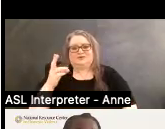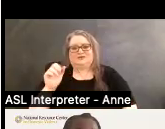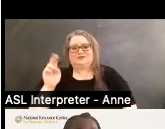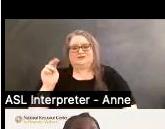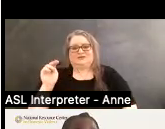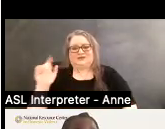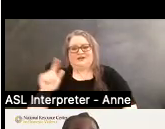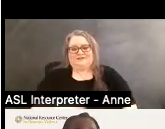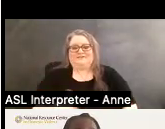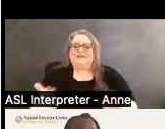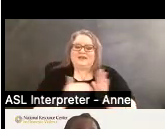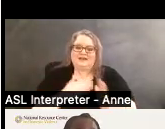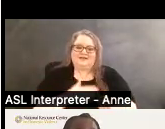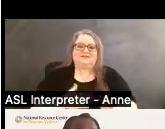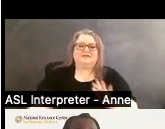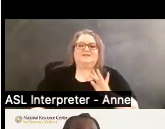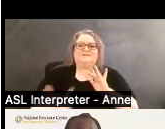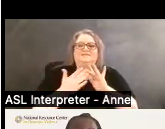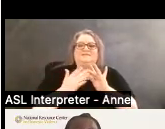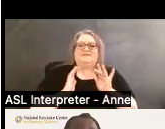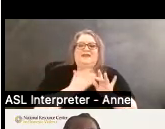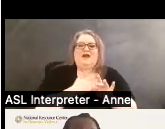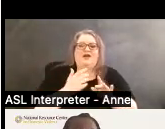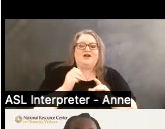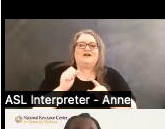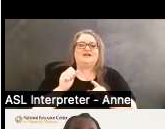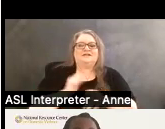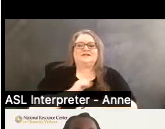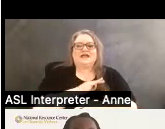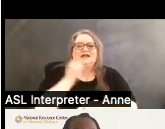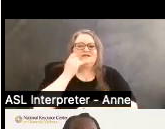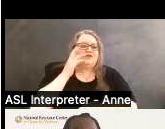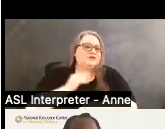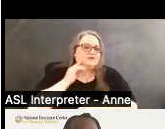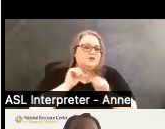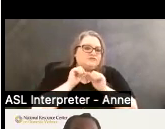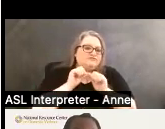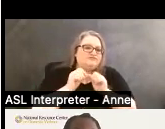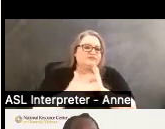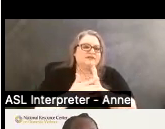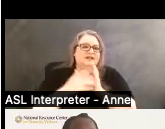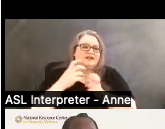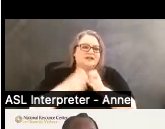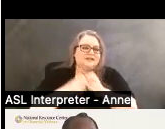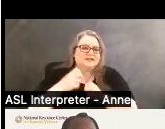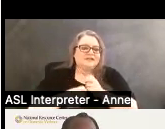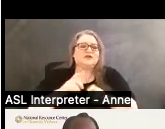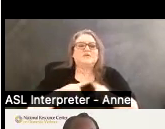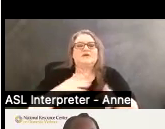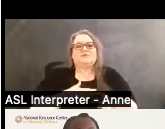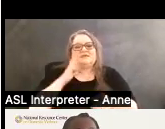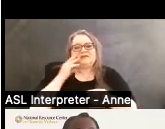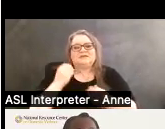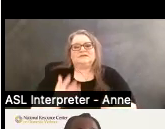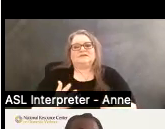Again, please reach out to our staff if you are experiencing ongoing technical issues, but please note that